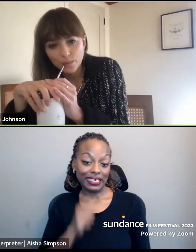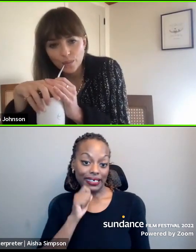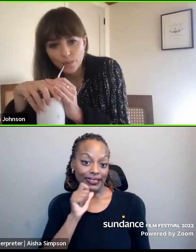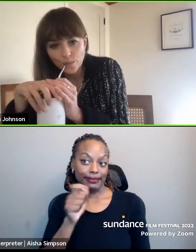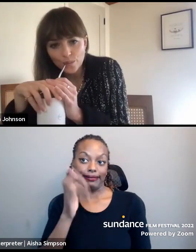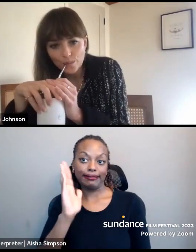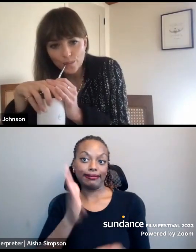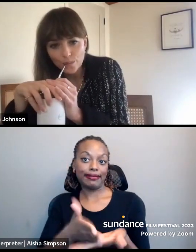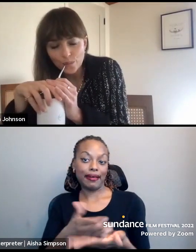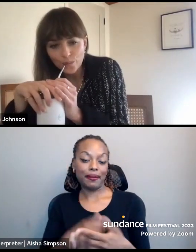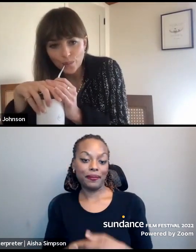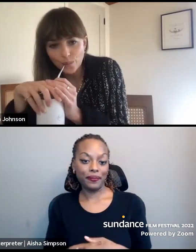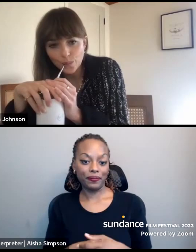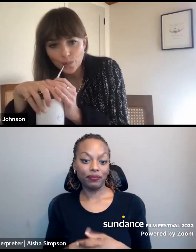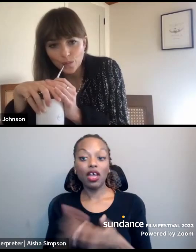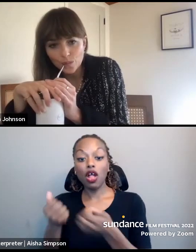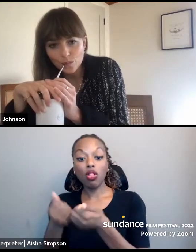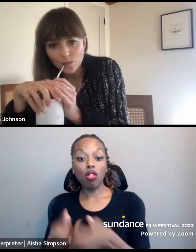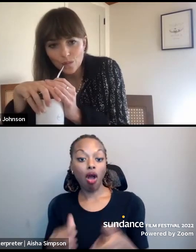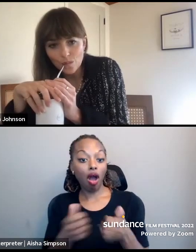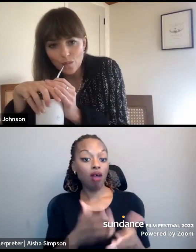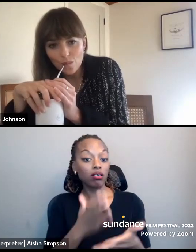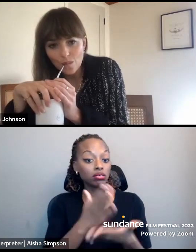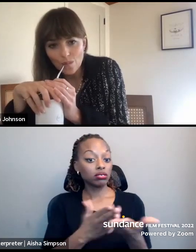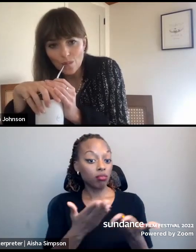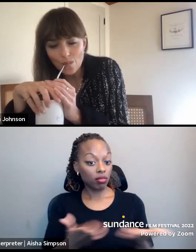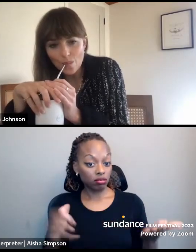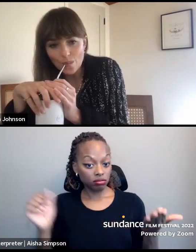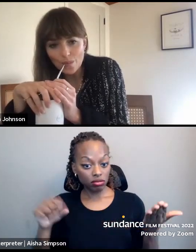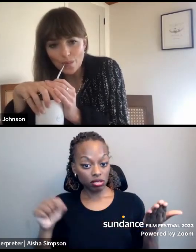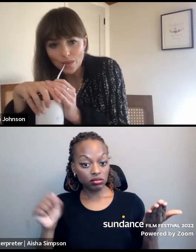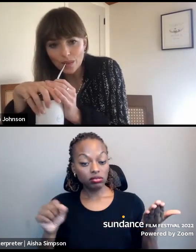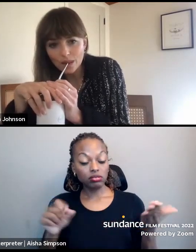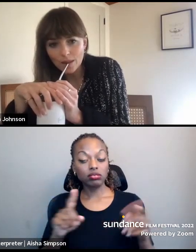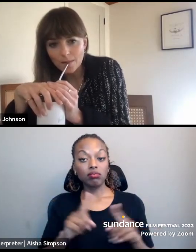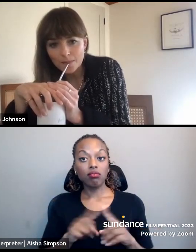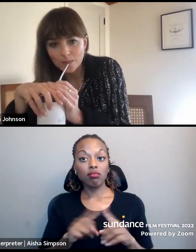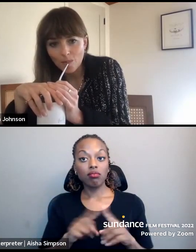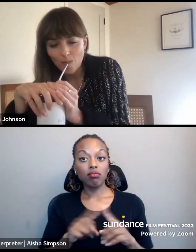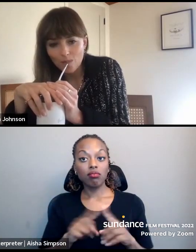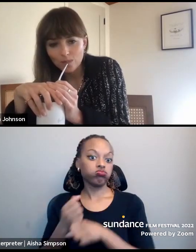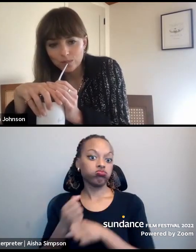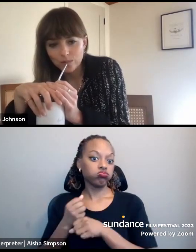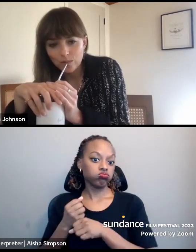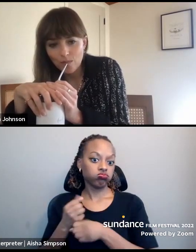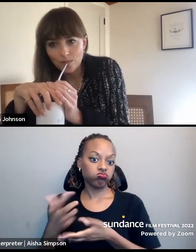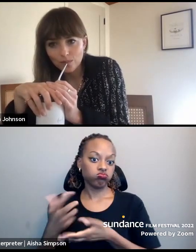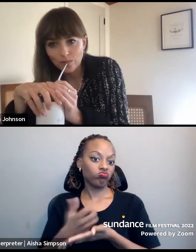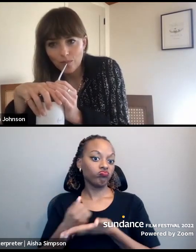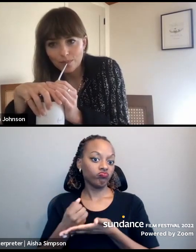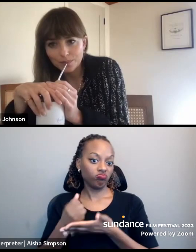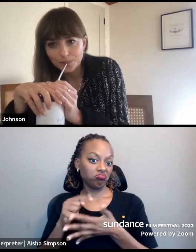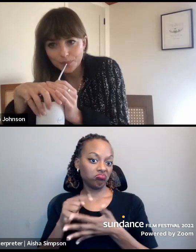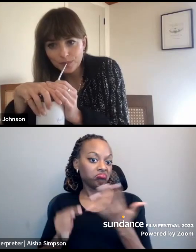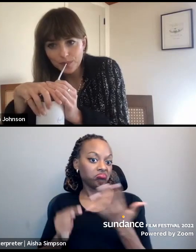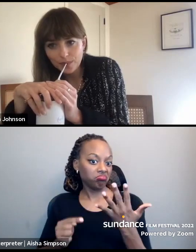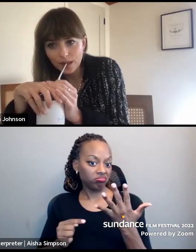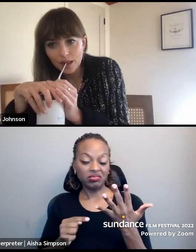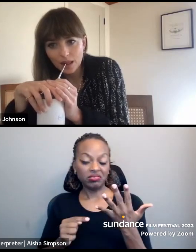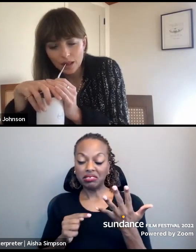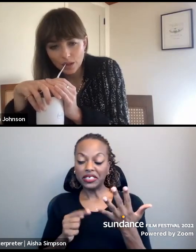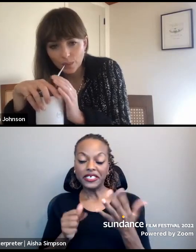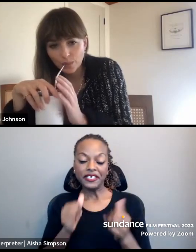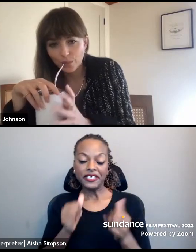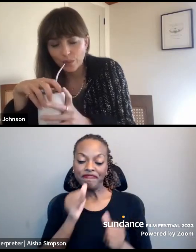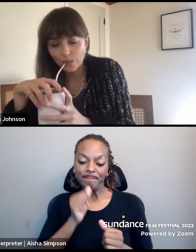I lost some things, you know what I mean? But I also gained some things. And so I just kept rolling with the punches